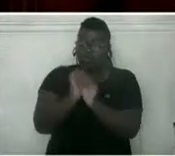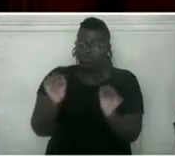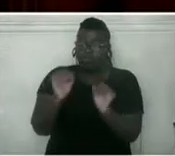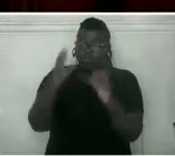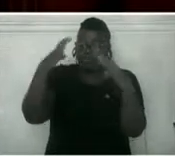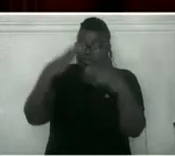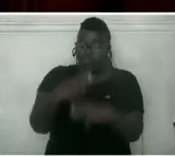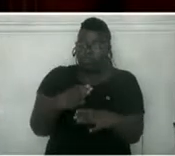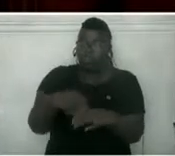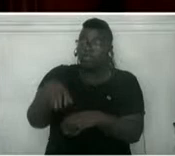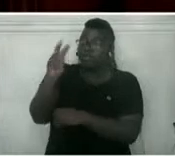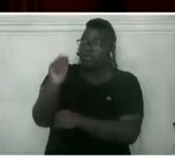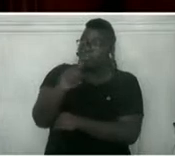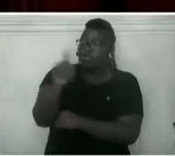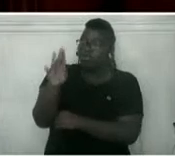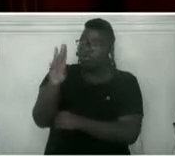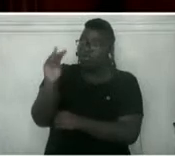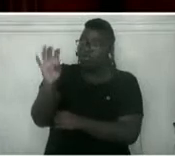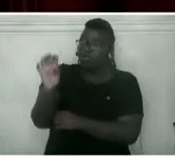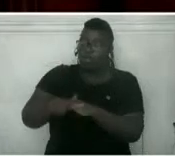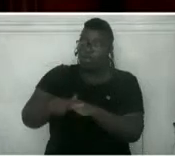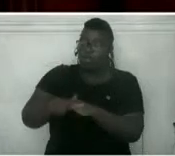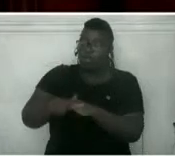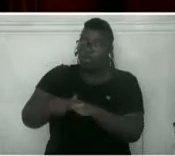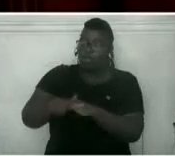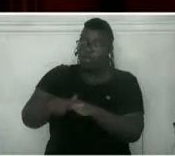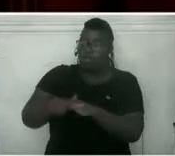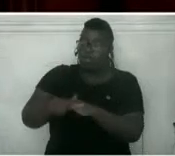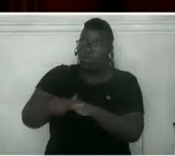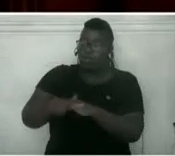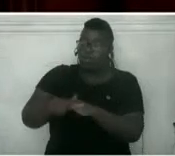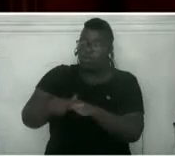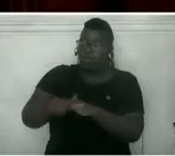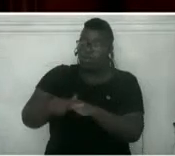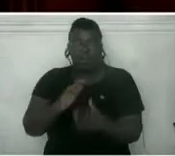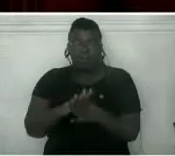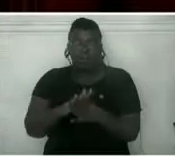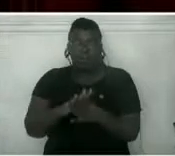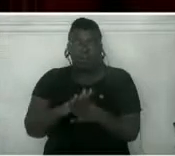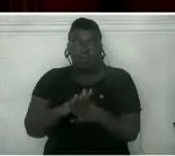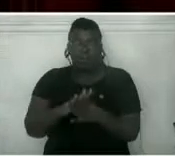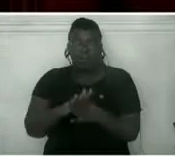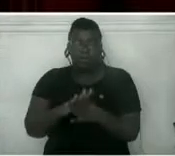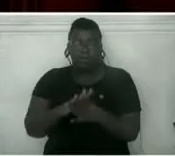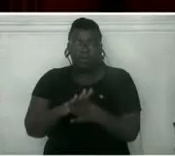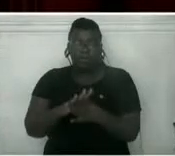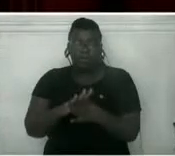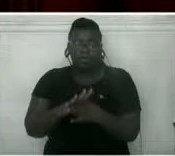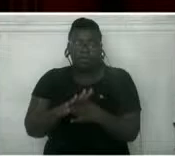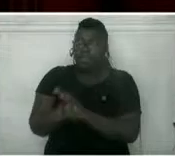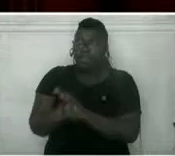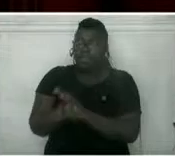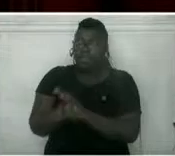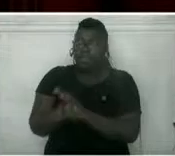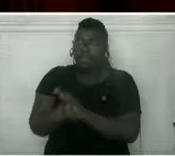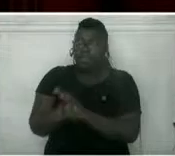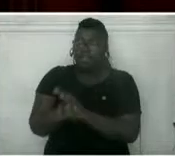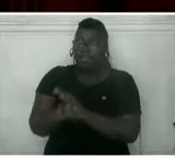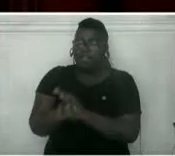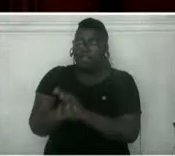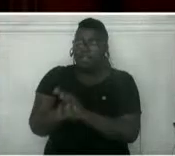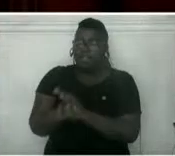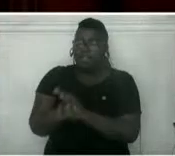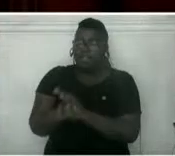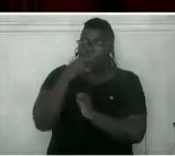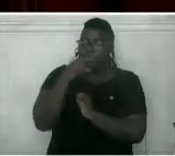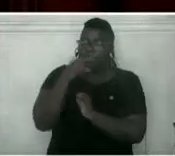on Umzumbe local municipality. We met last year of 4 women in Umthwalume in what was